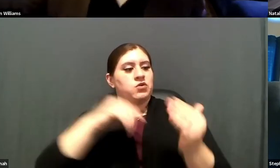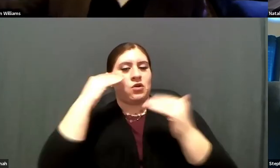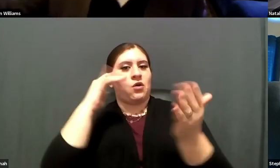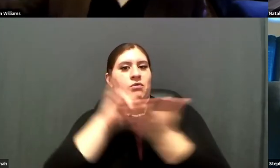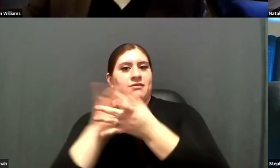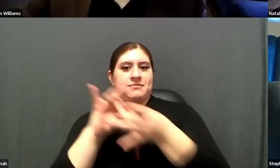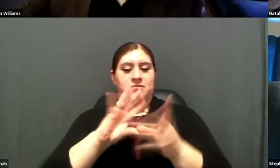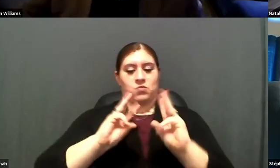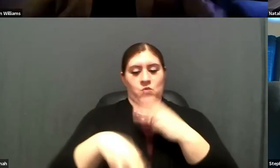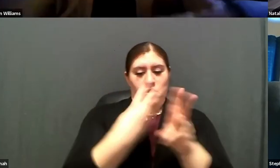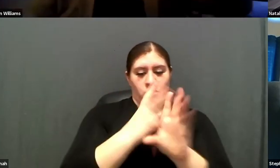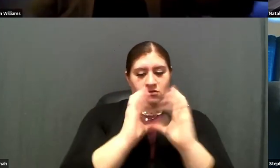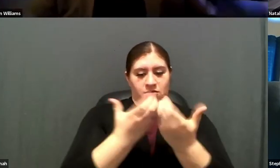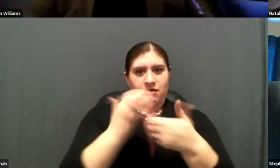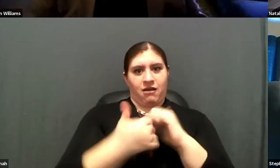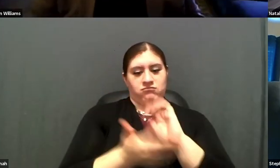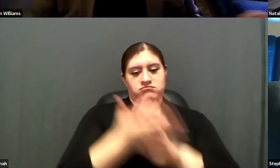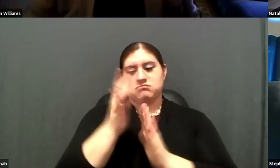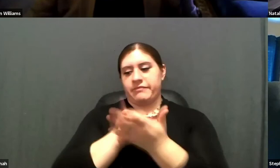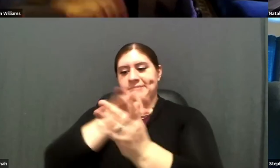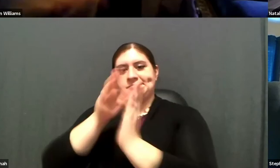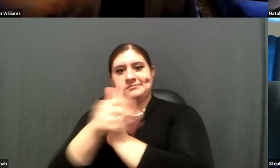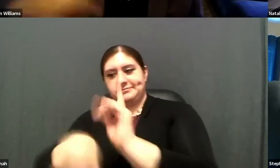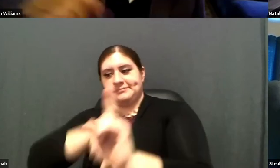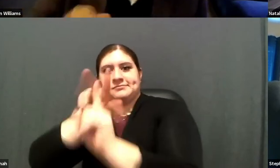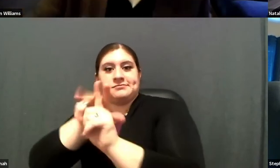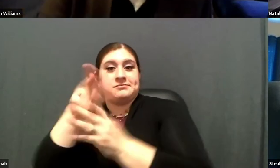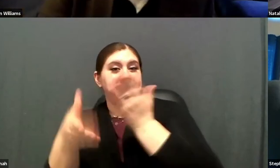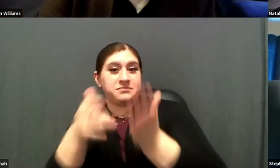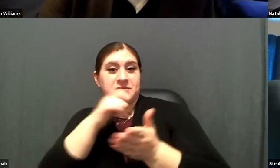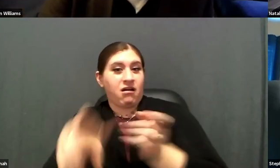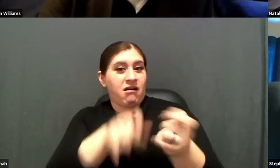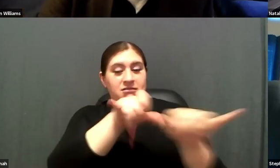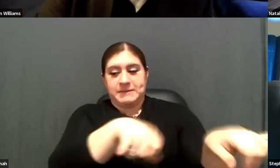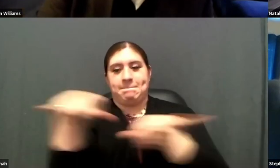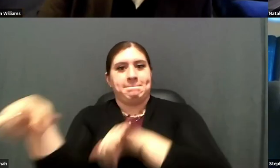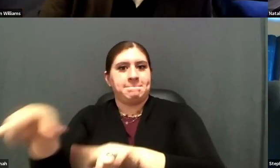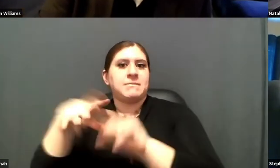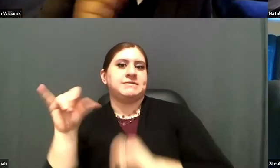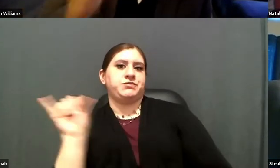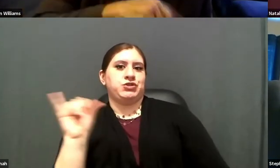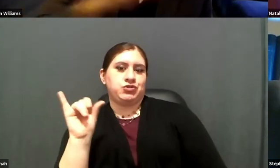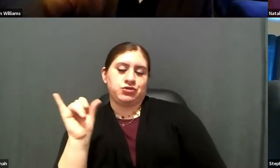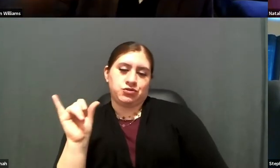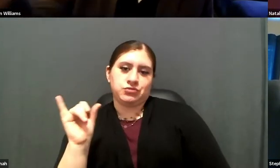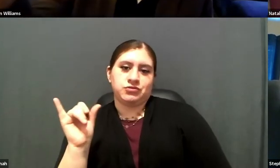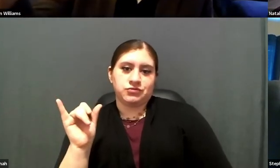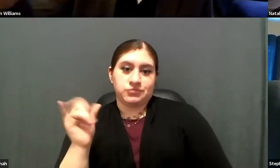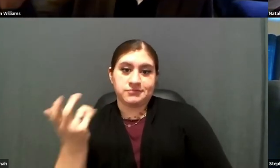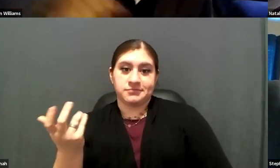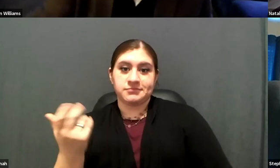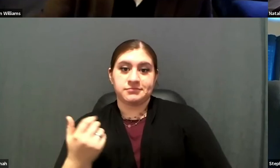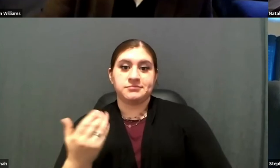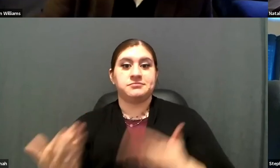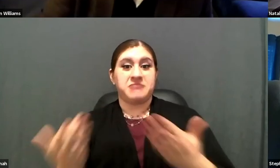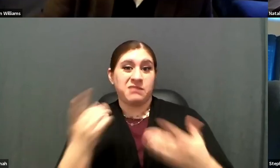the world, to be able to apply that in a situation that might not be exactly the same, but you know what? Might